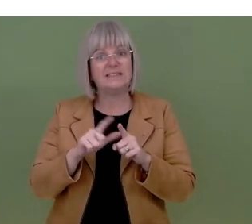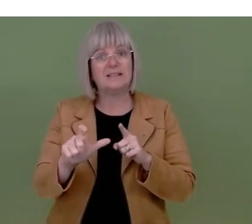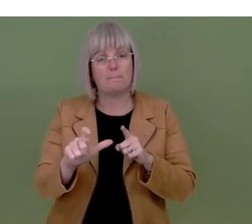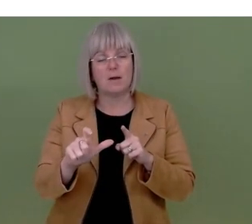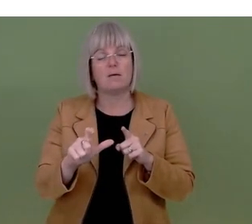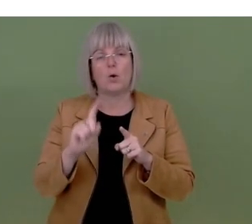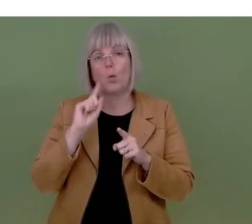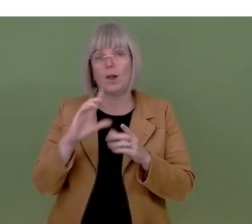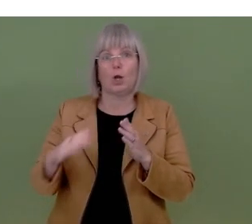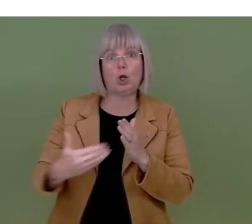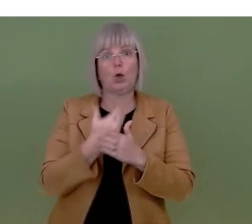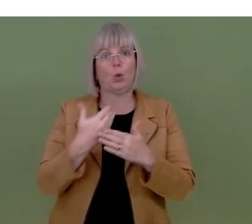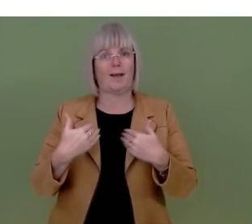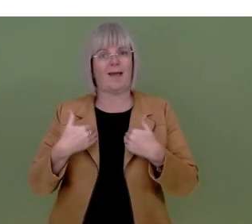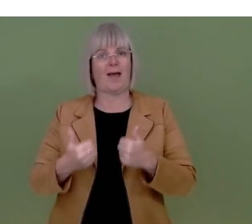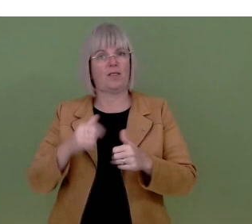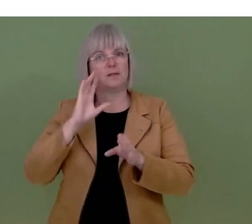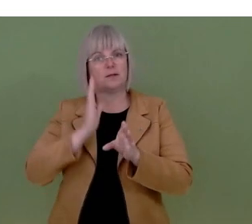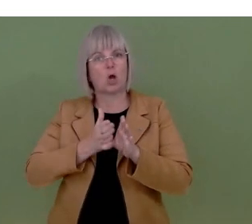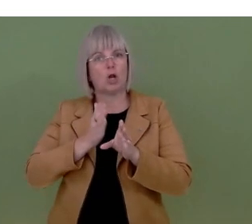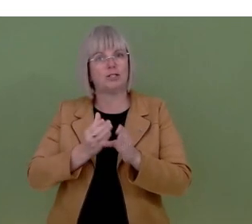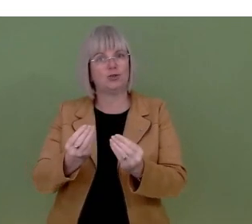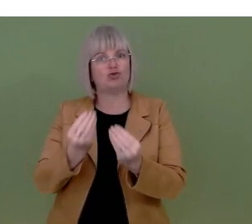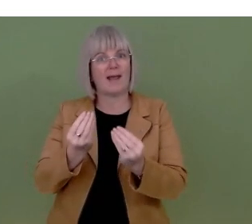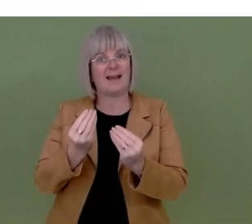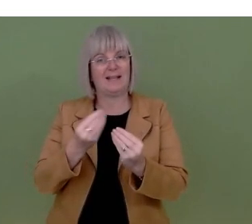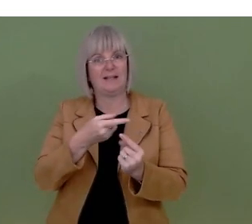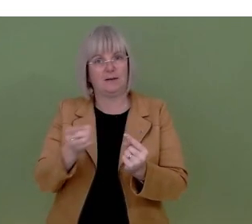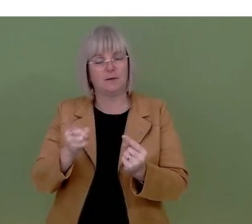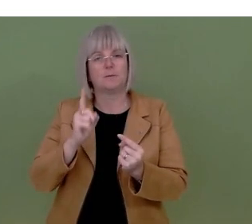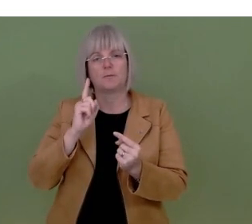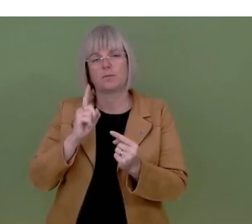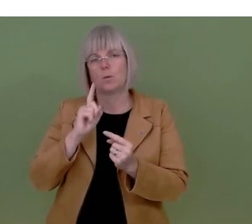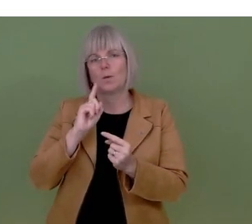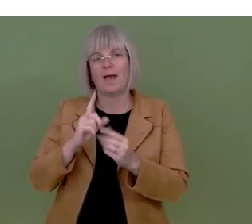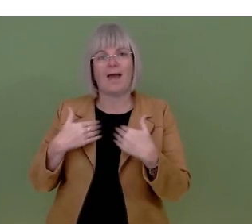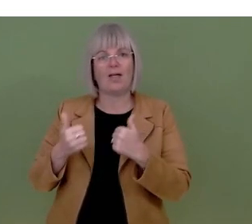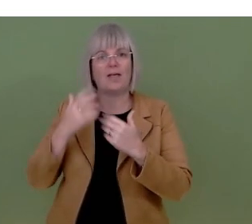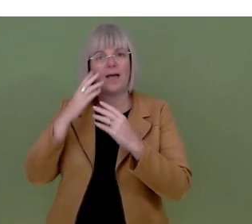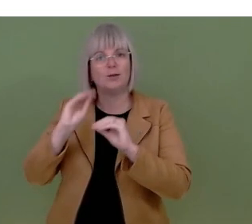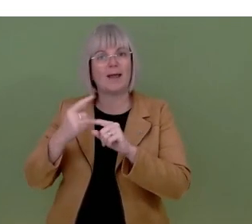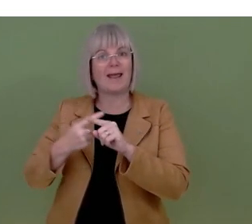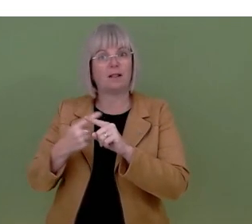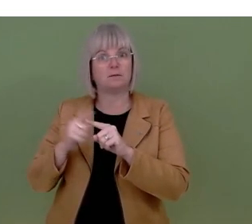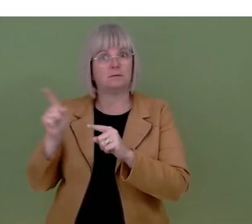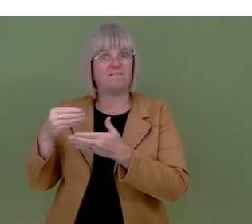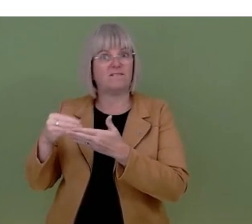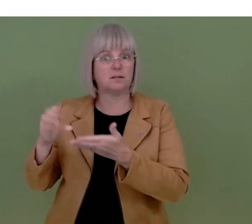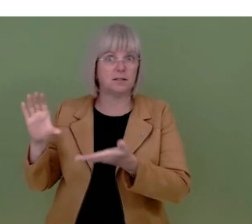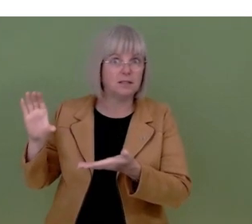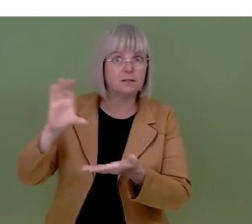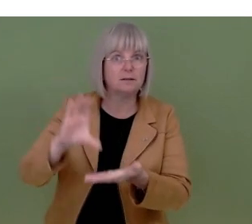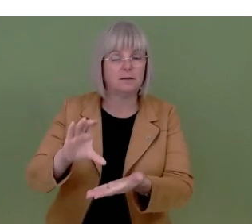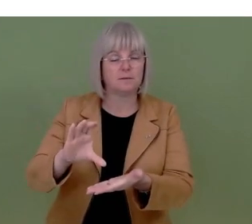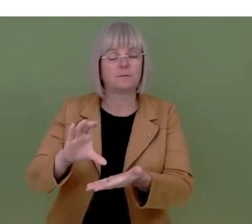psychology trainees who are starting on a Health Education England funded pilot scheme. And this is really novel because it's